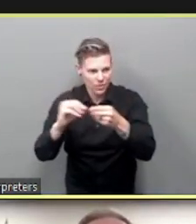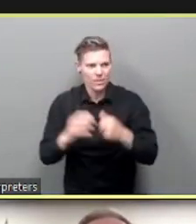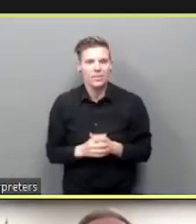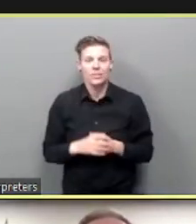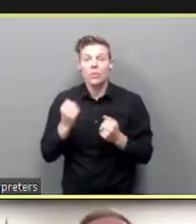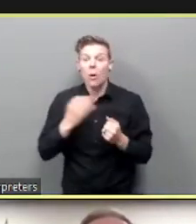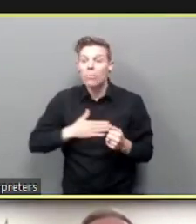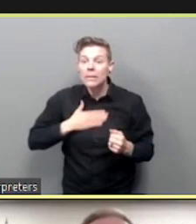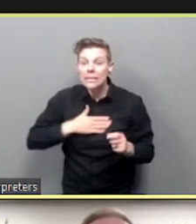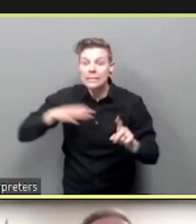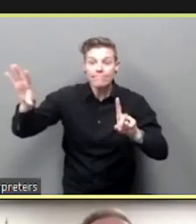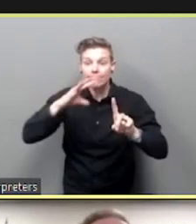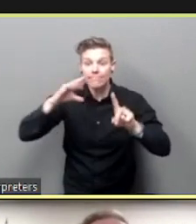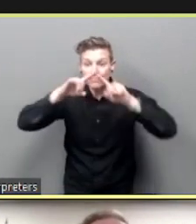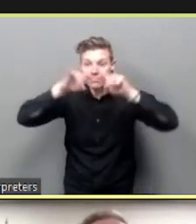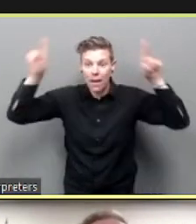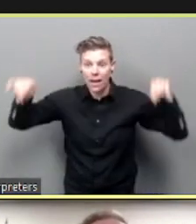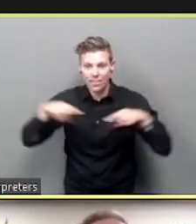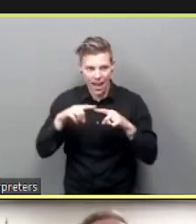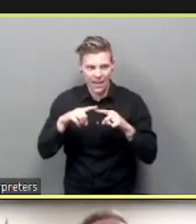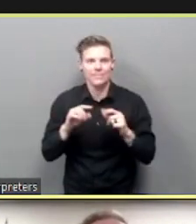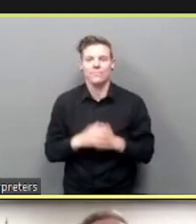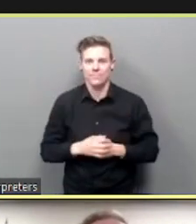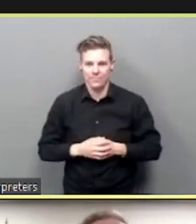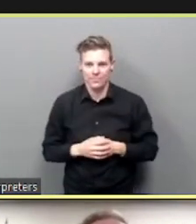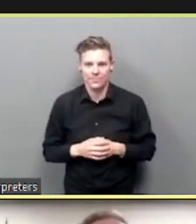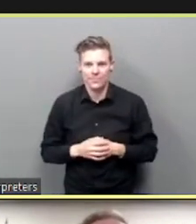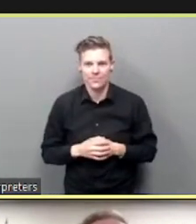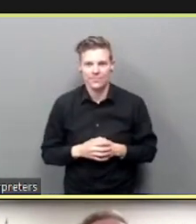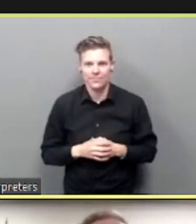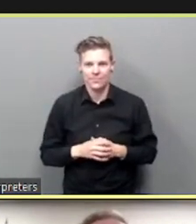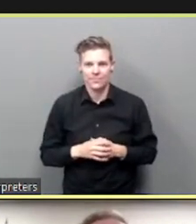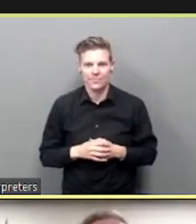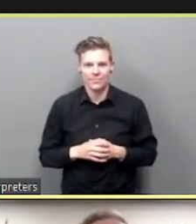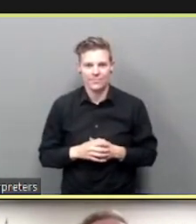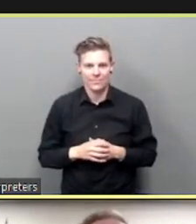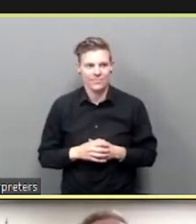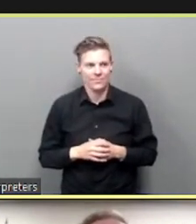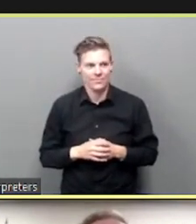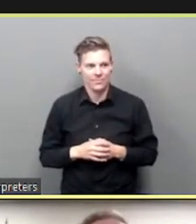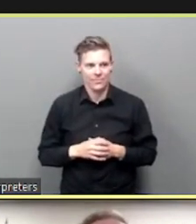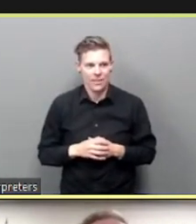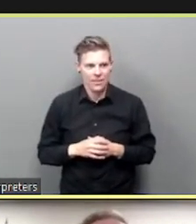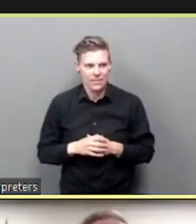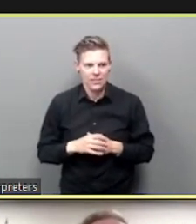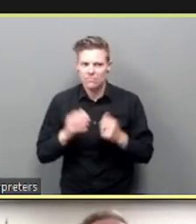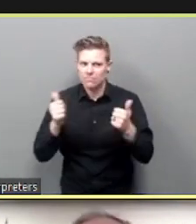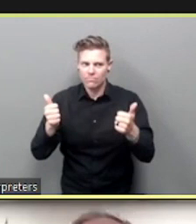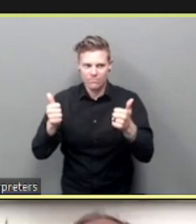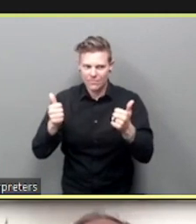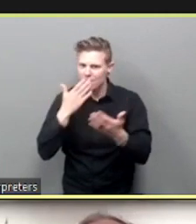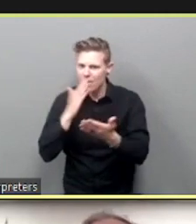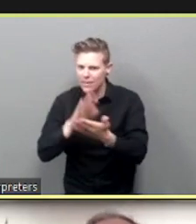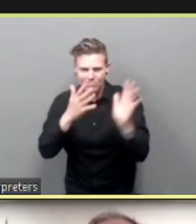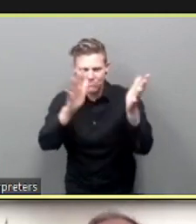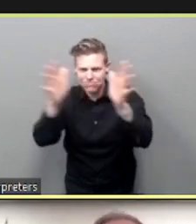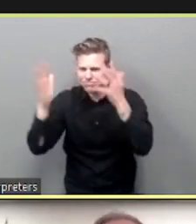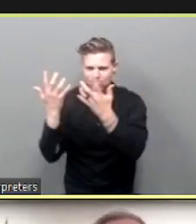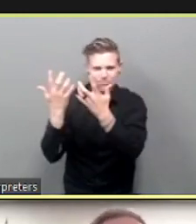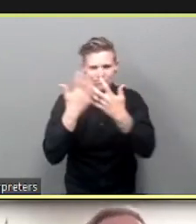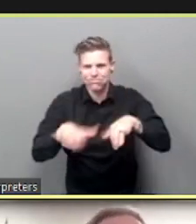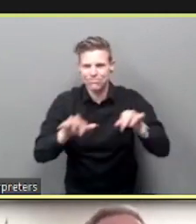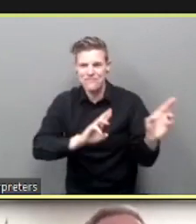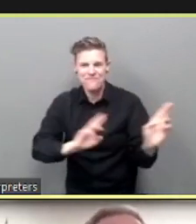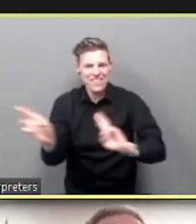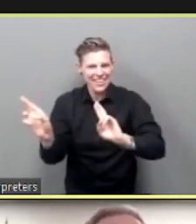we start. There we go. That was an instant response, nicely done. We're going to just give you an update today